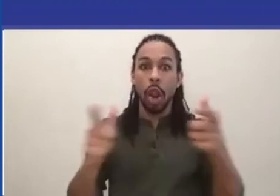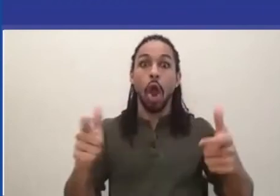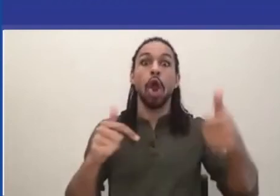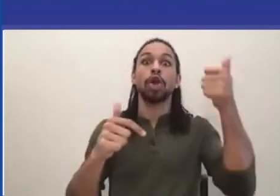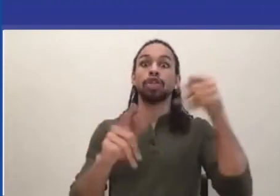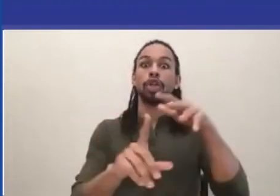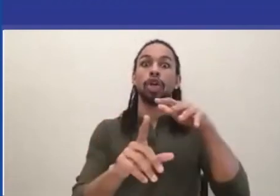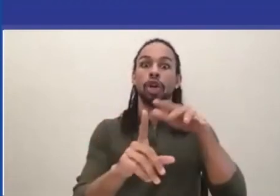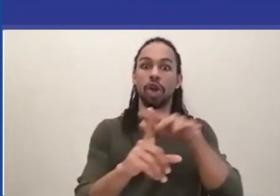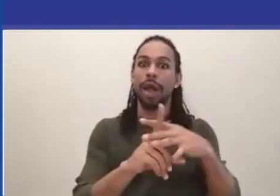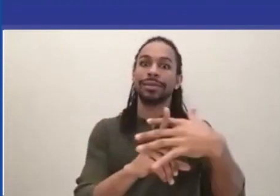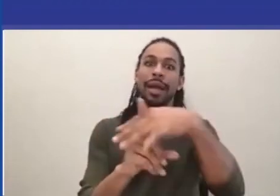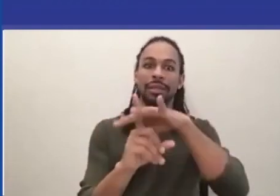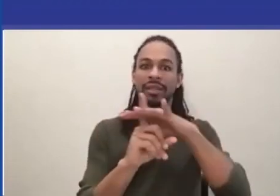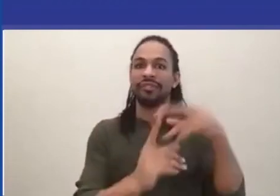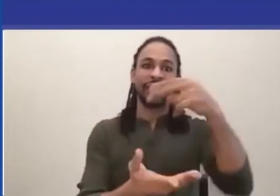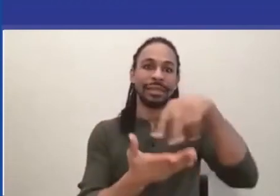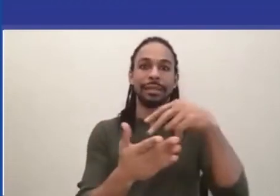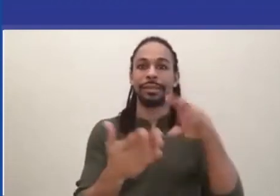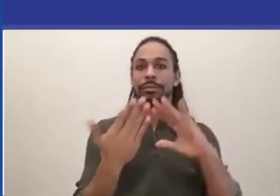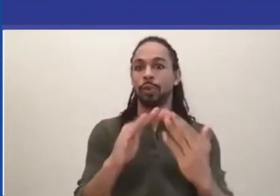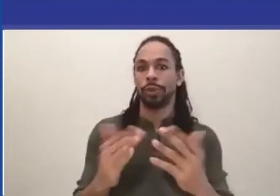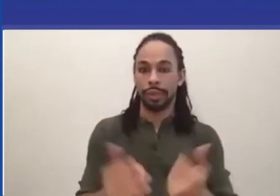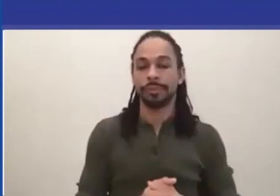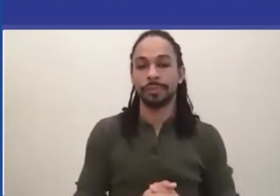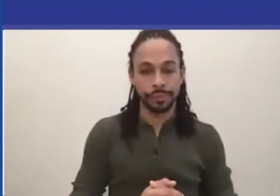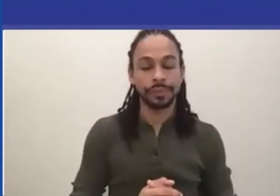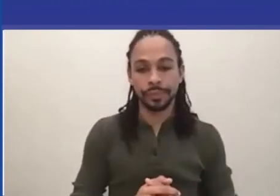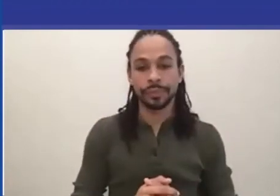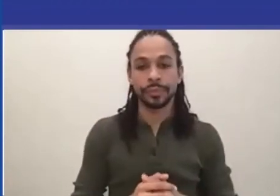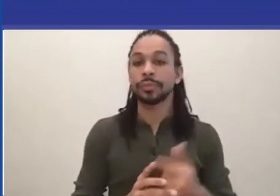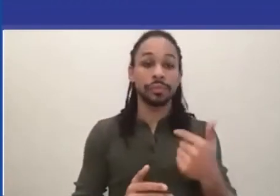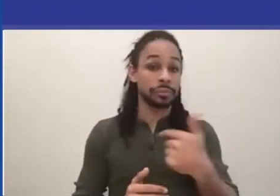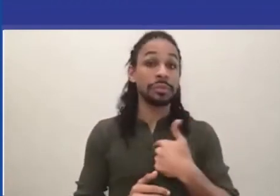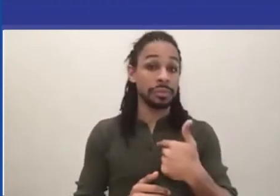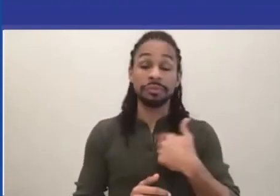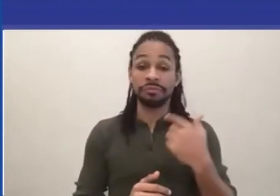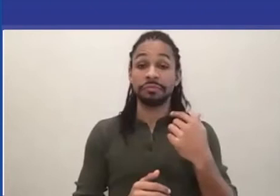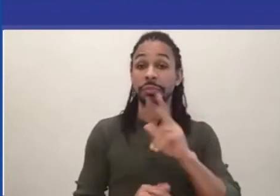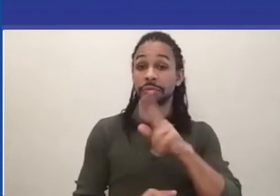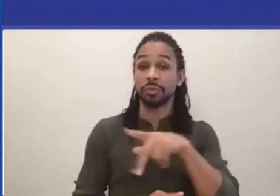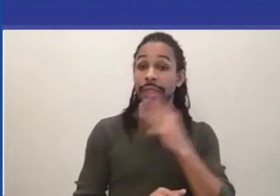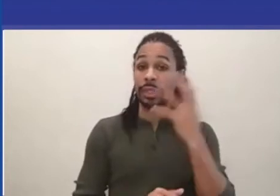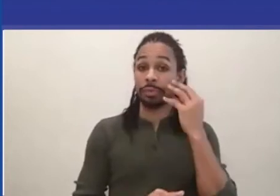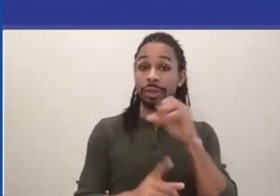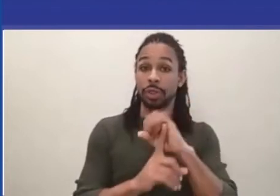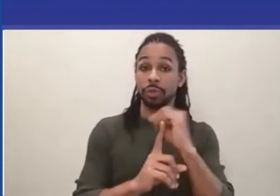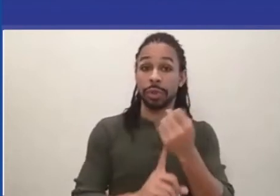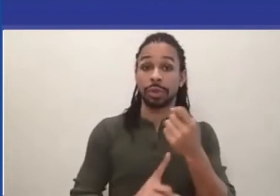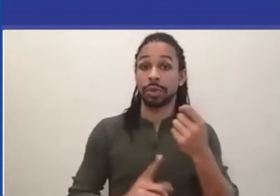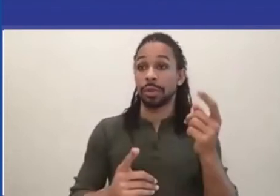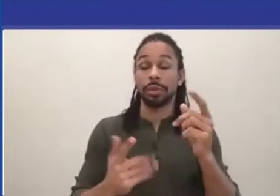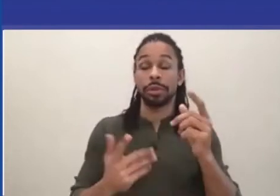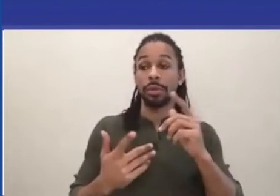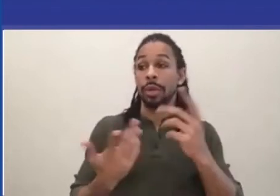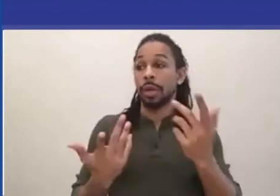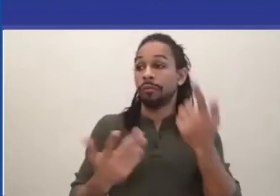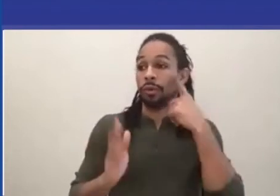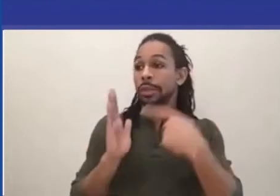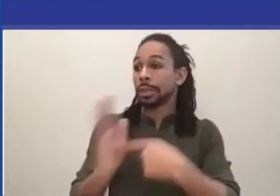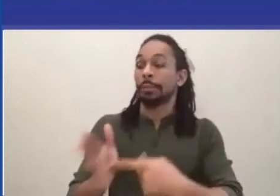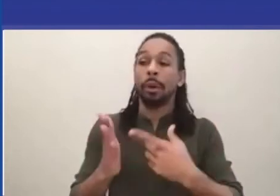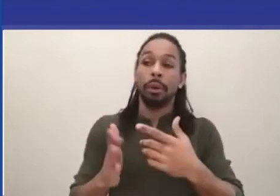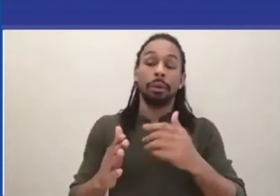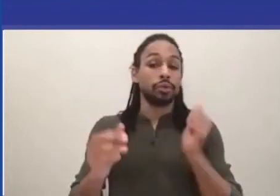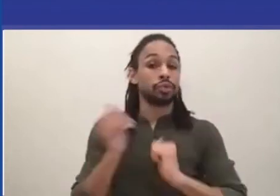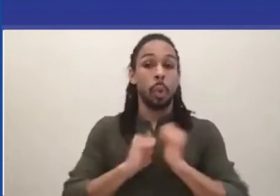community. I have been in situations, whether it's an audition for a show or as a